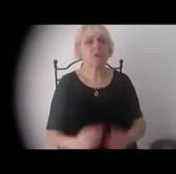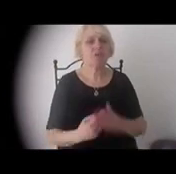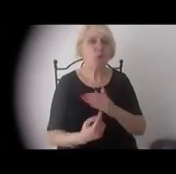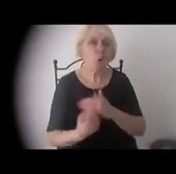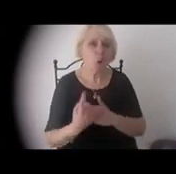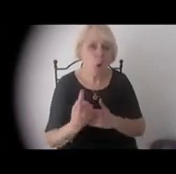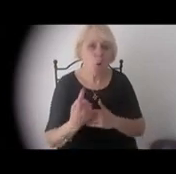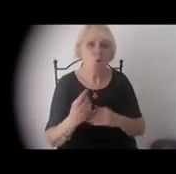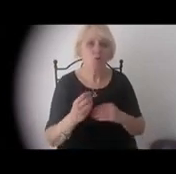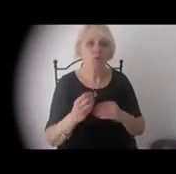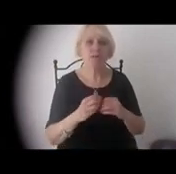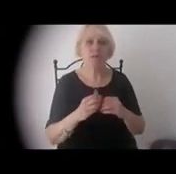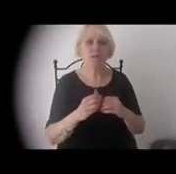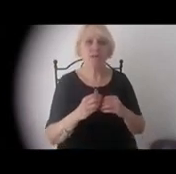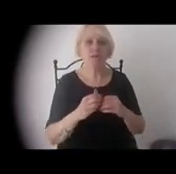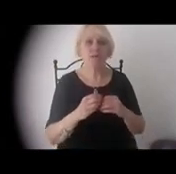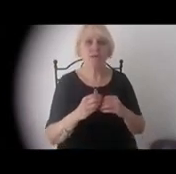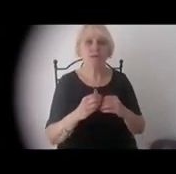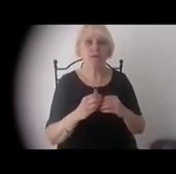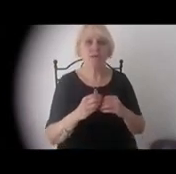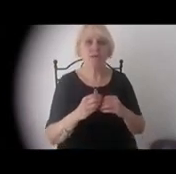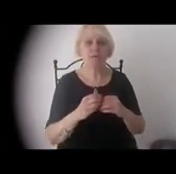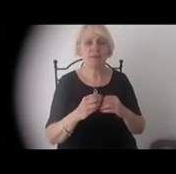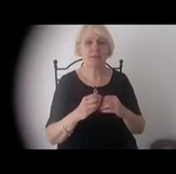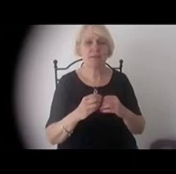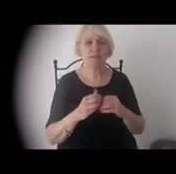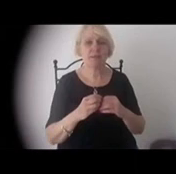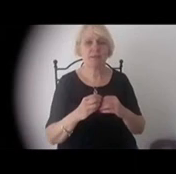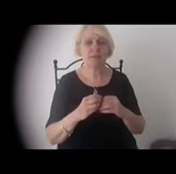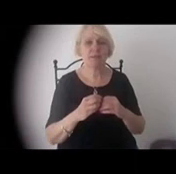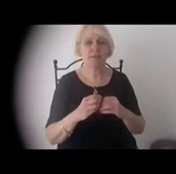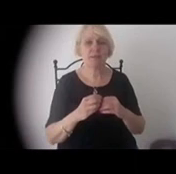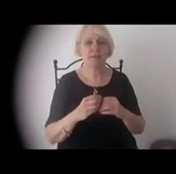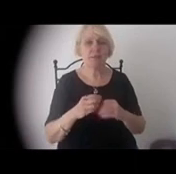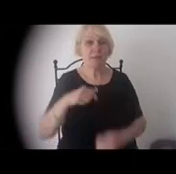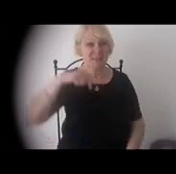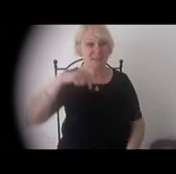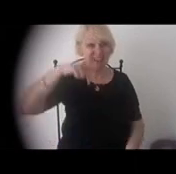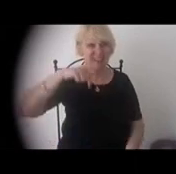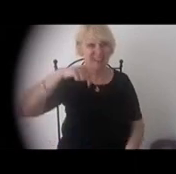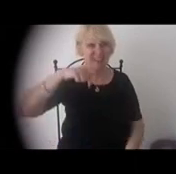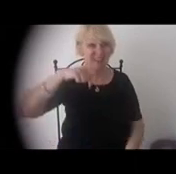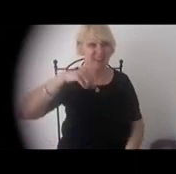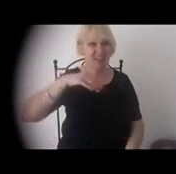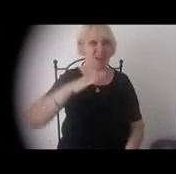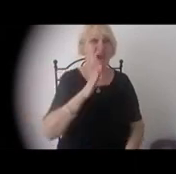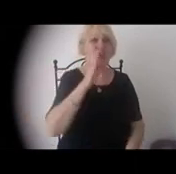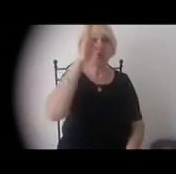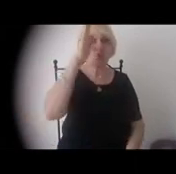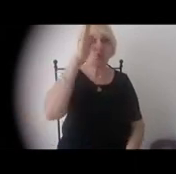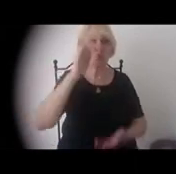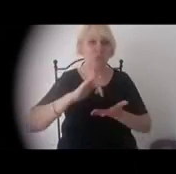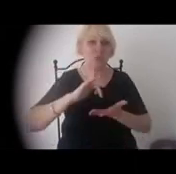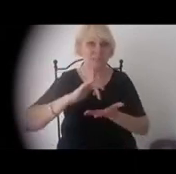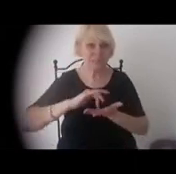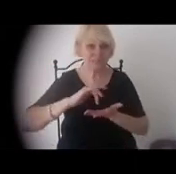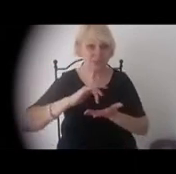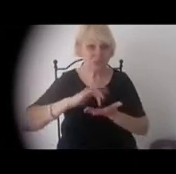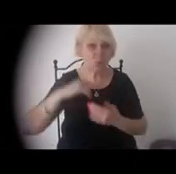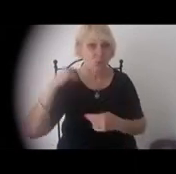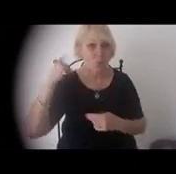specific. So looking across the patch. So we sit within North Central London, of which Enfield is part of that